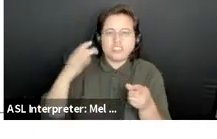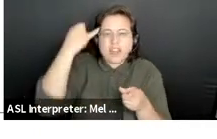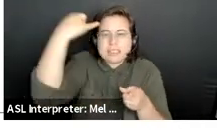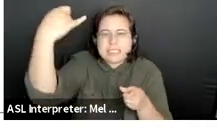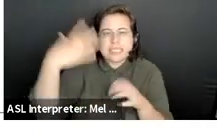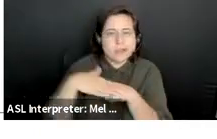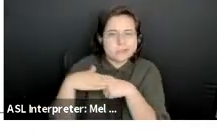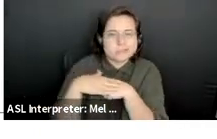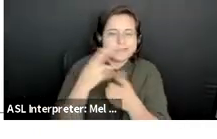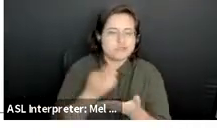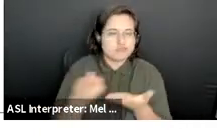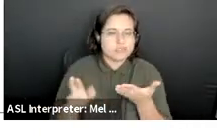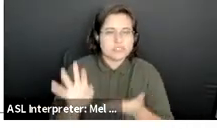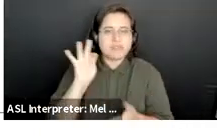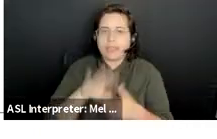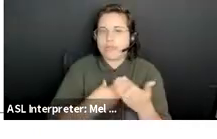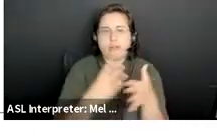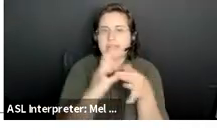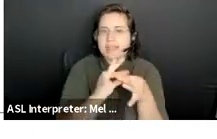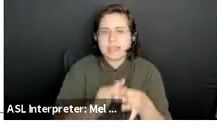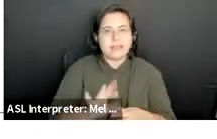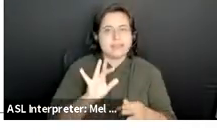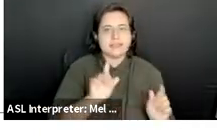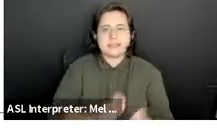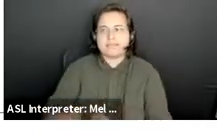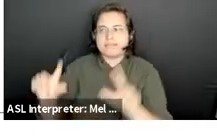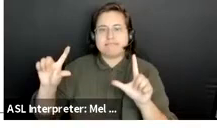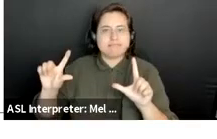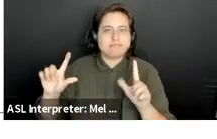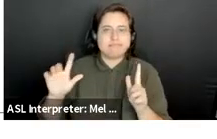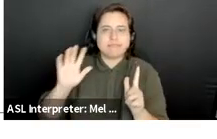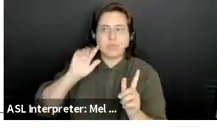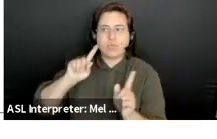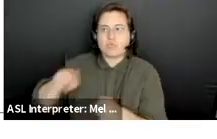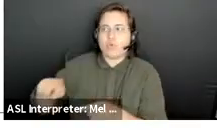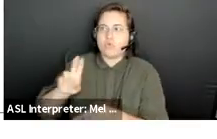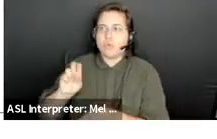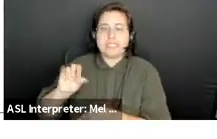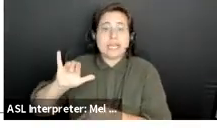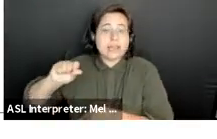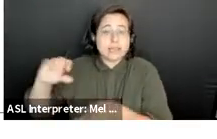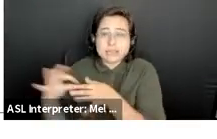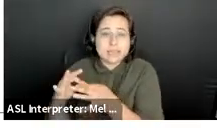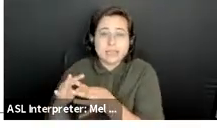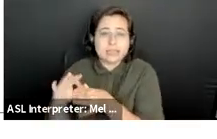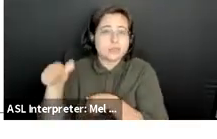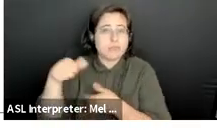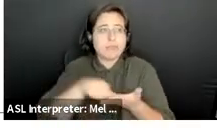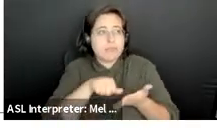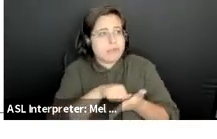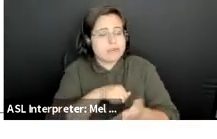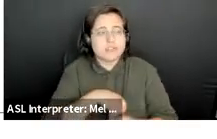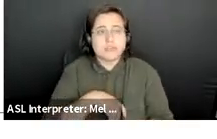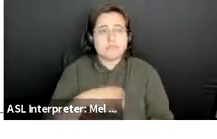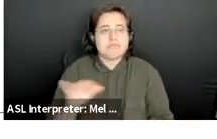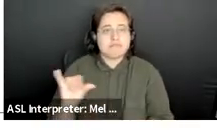that you'll find. These are all hyperlinks that will take you either to USCIS links or other pages, and